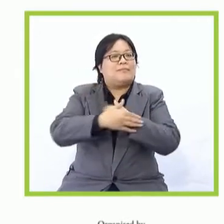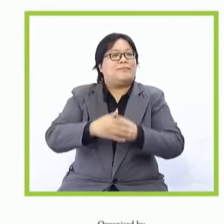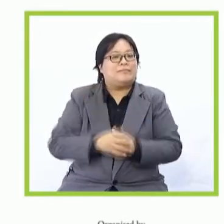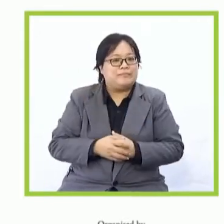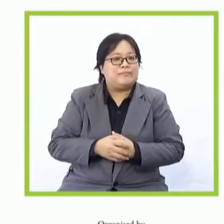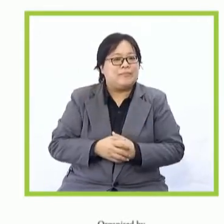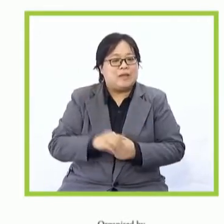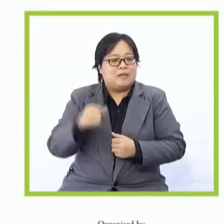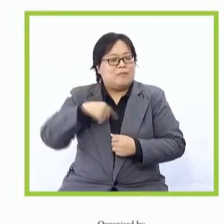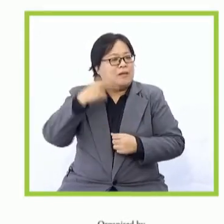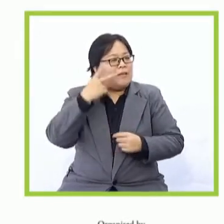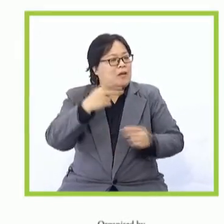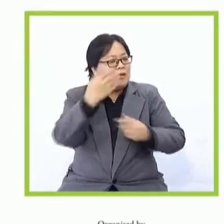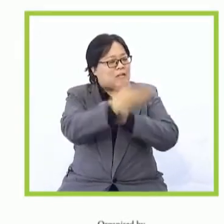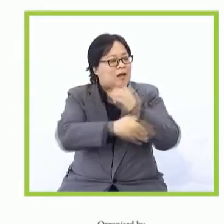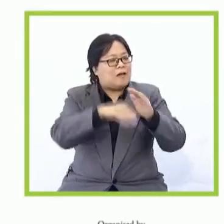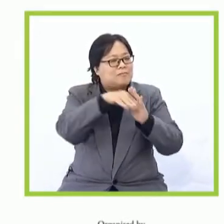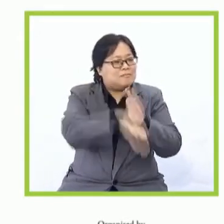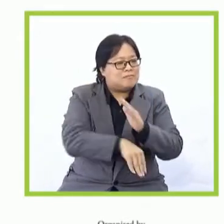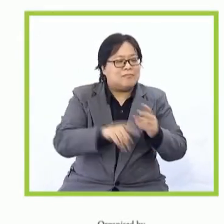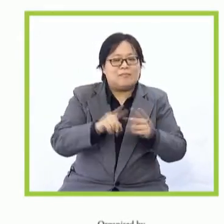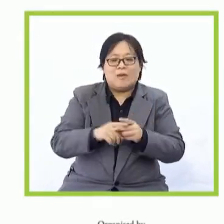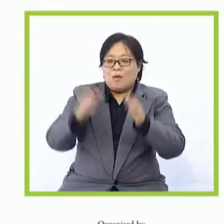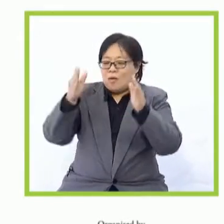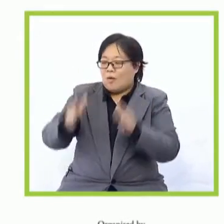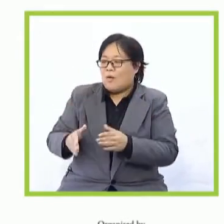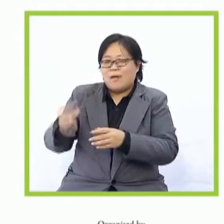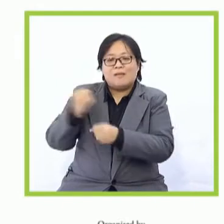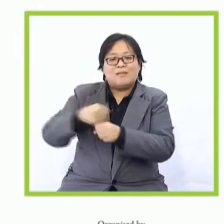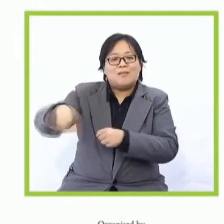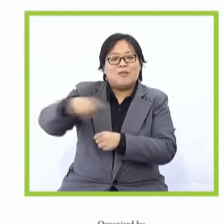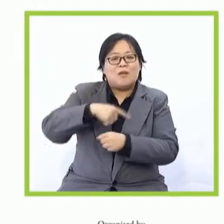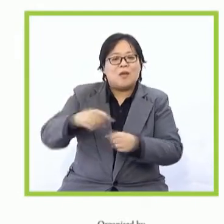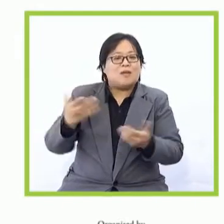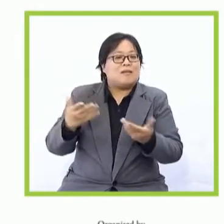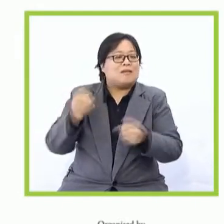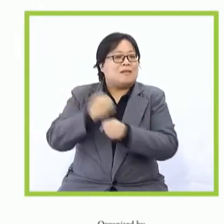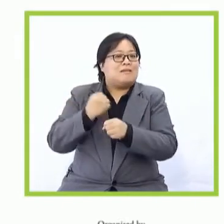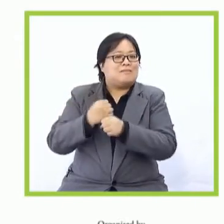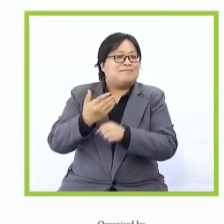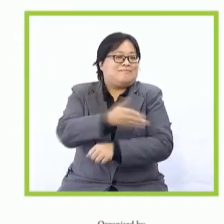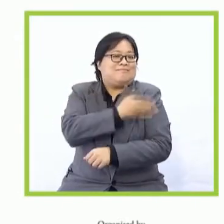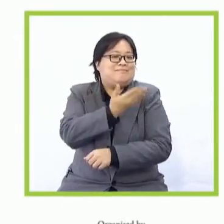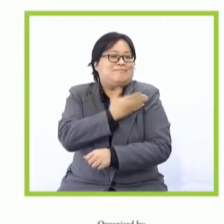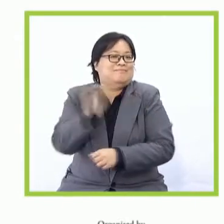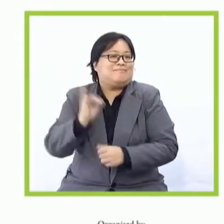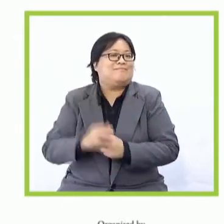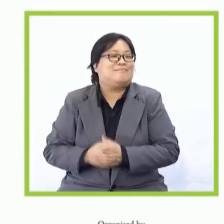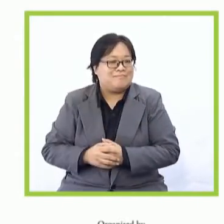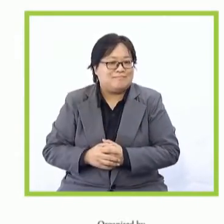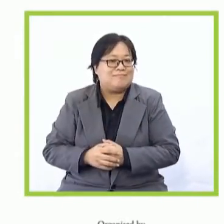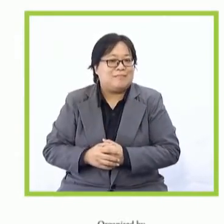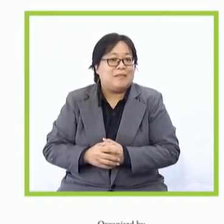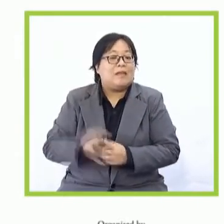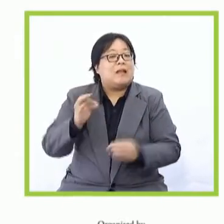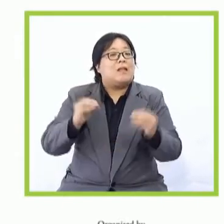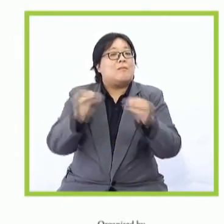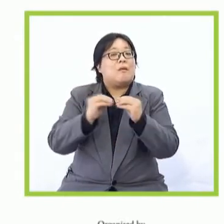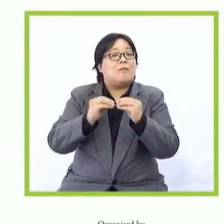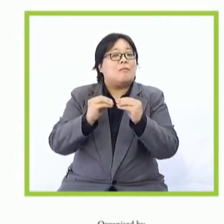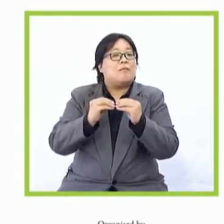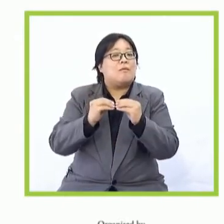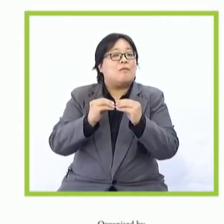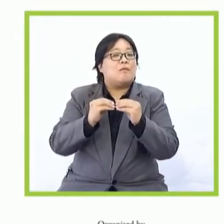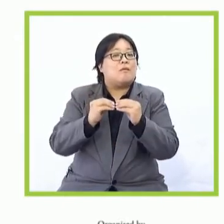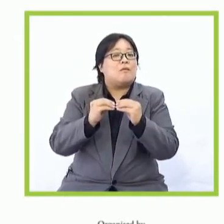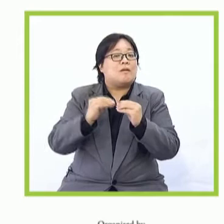can track the proportion of people who work as private security guards. In other words, the more unequal a country, the less